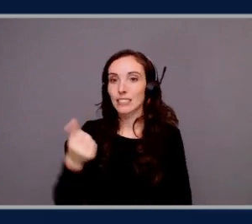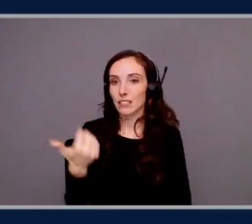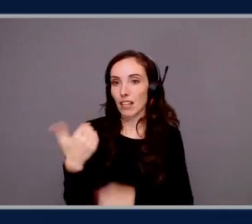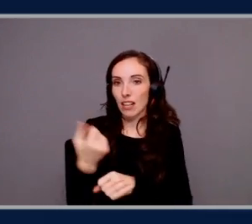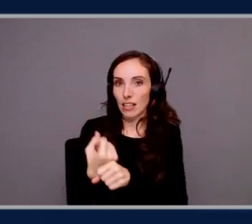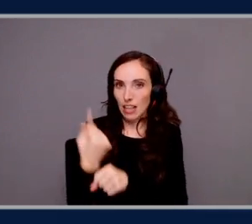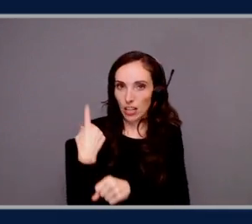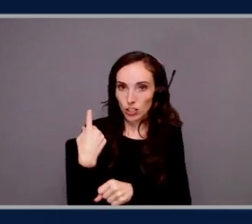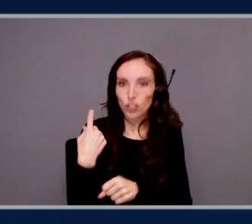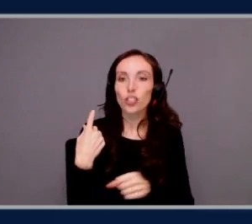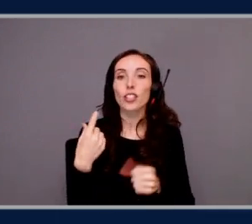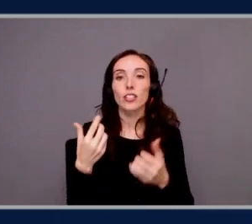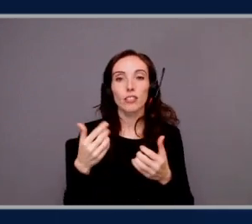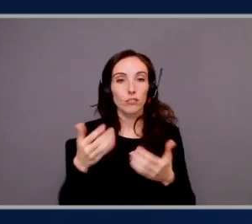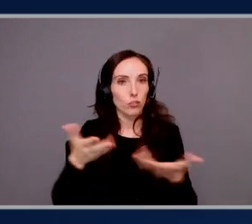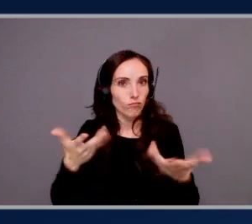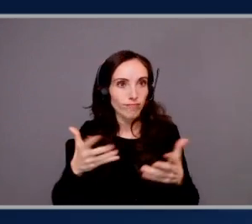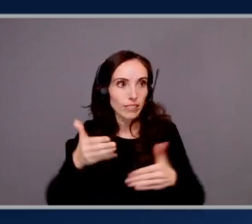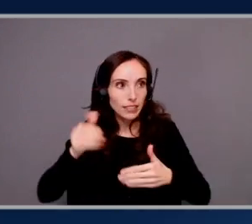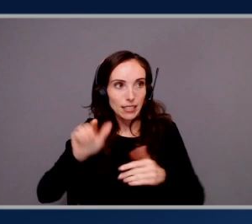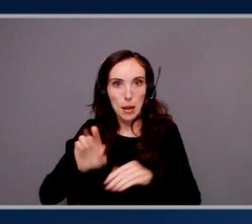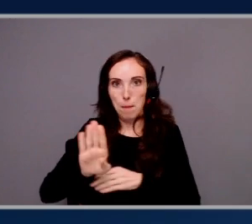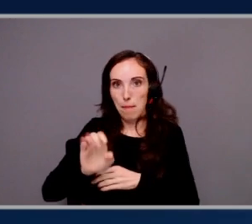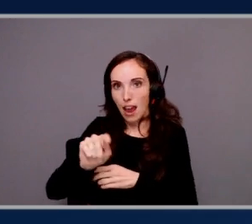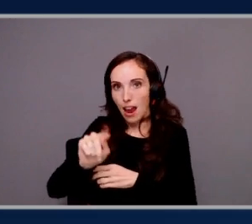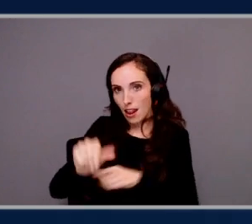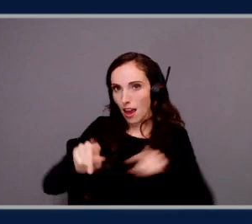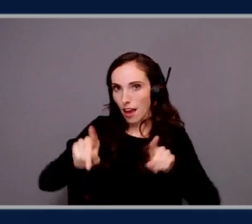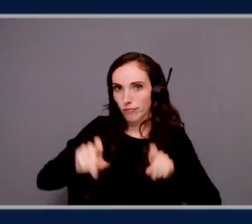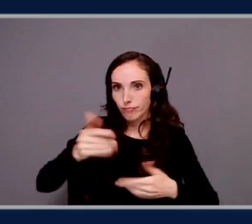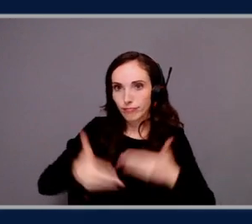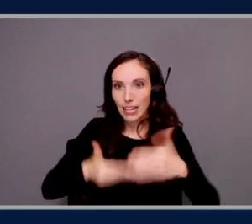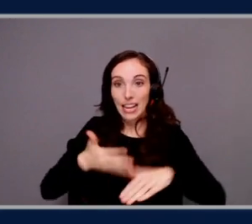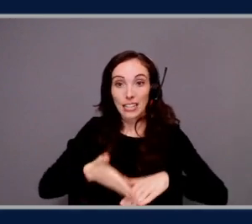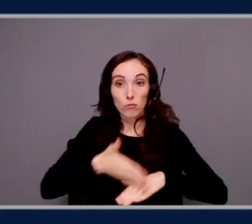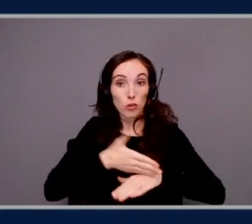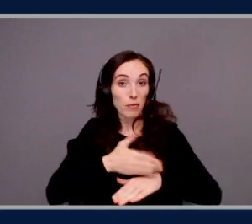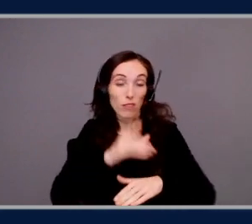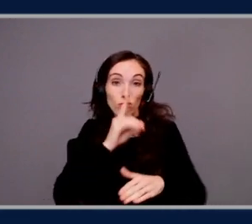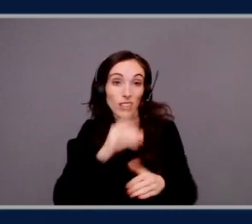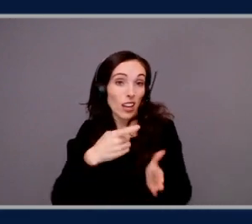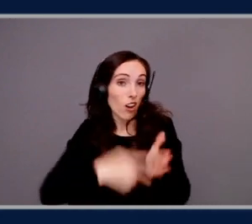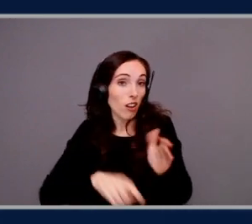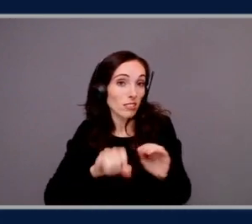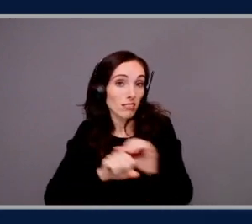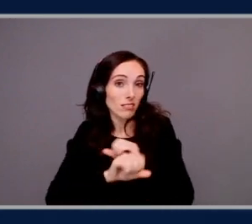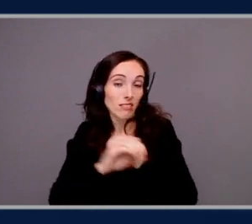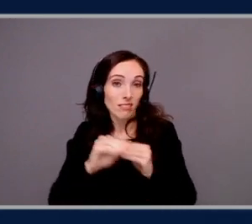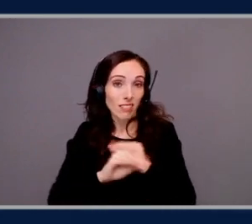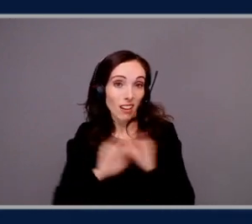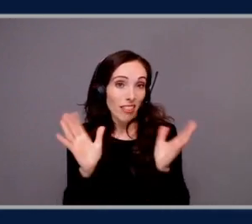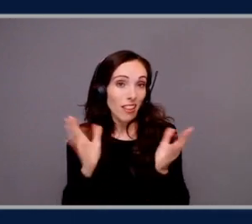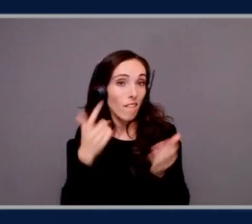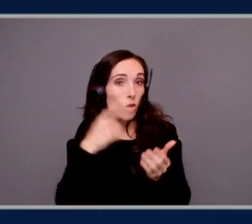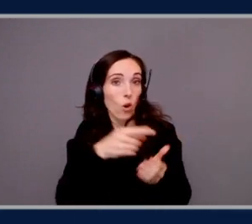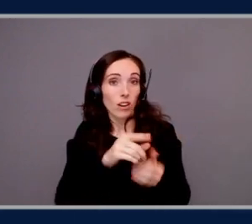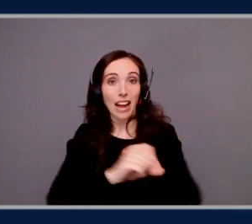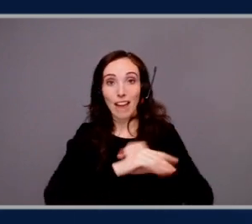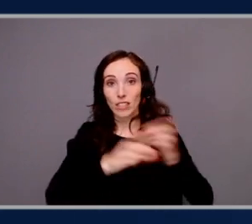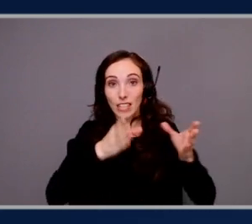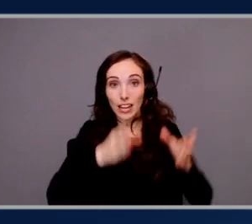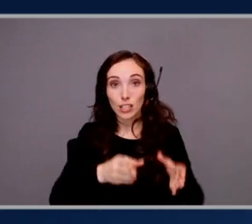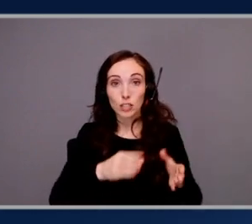is getting improvements all the time. And it doesn't cost anything for advertisers to use it. So it really enables people that don't have the